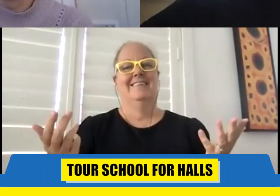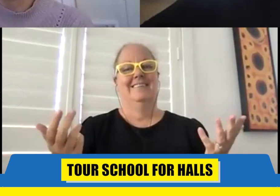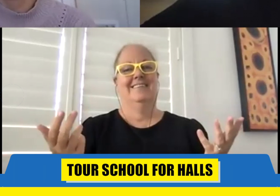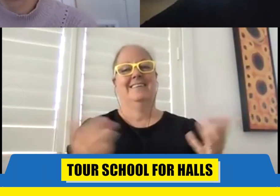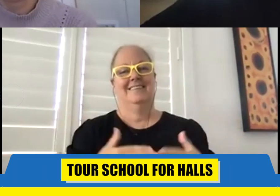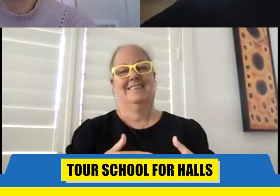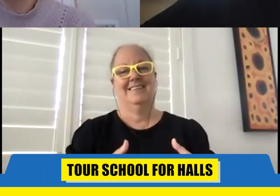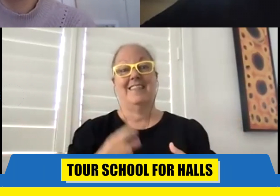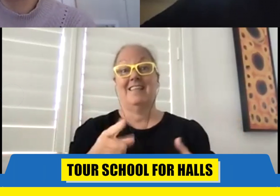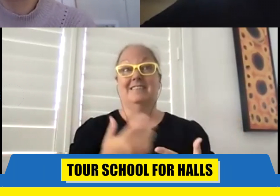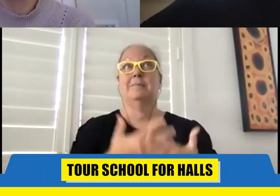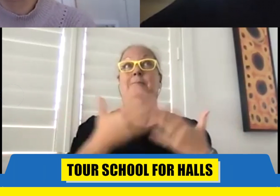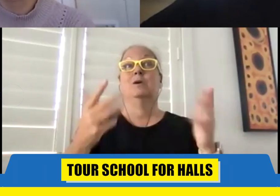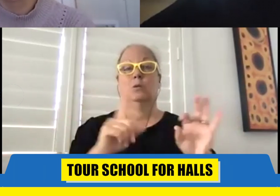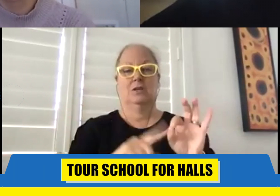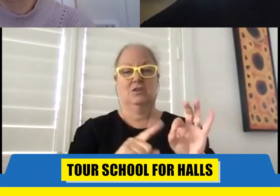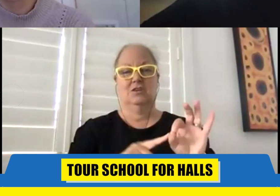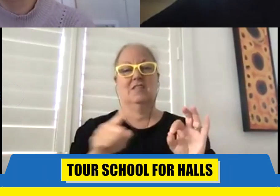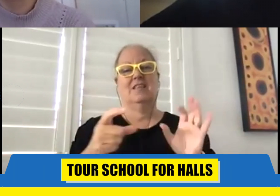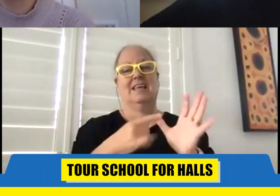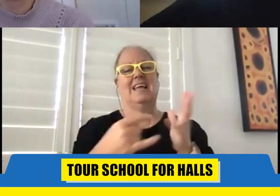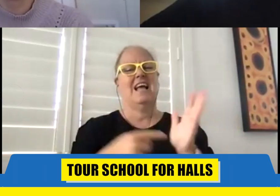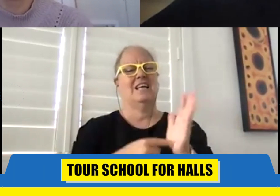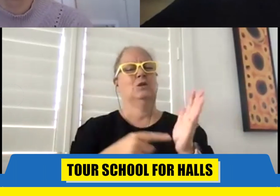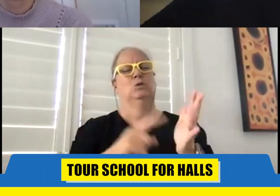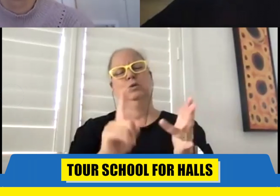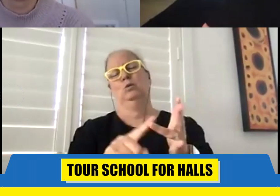that's quite a question. I think the cast's too big, isn't it, Lisa?